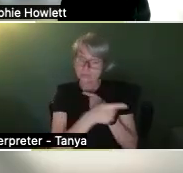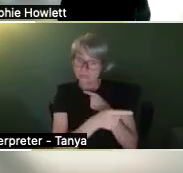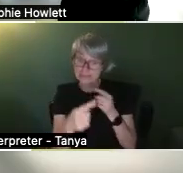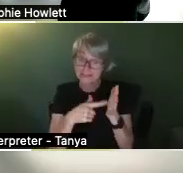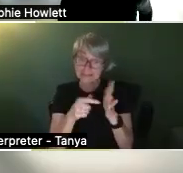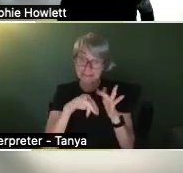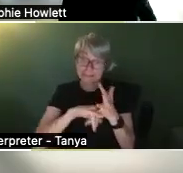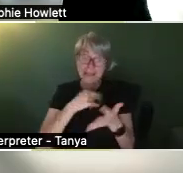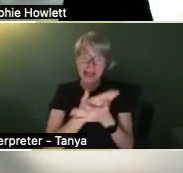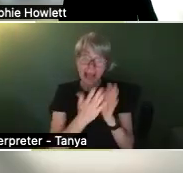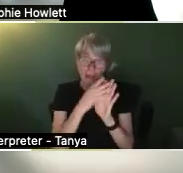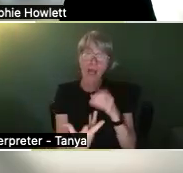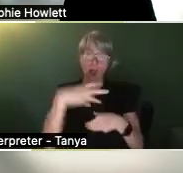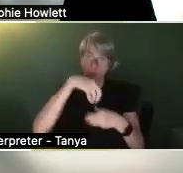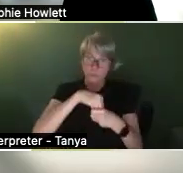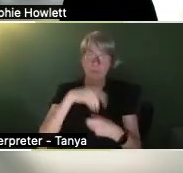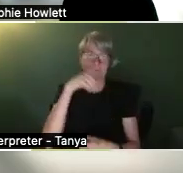inclusive.